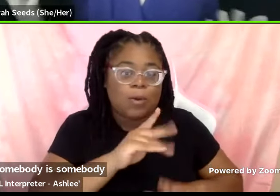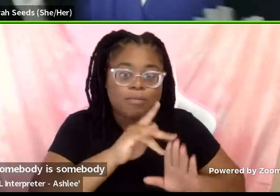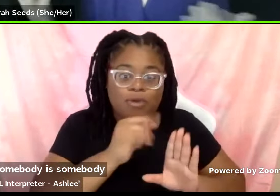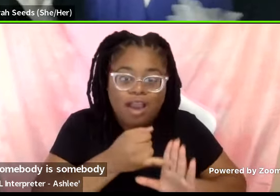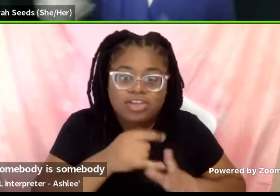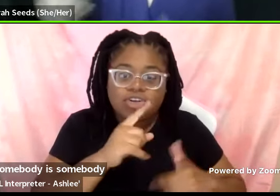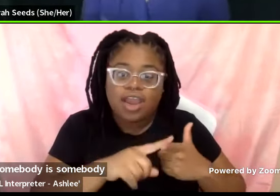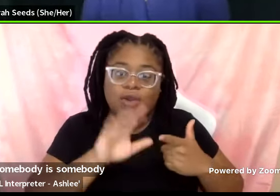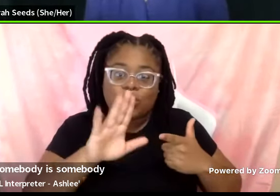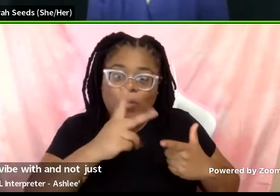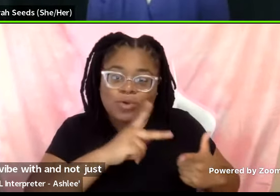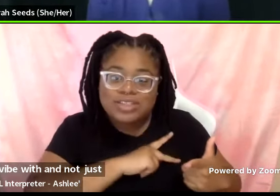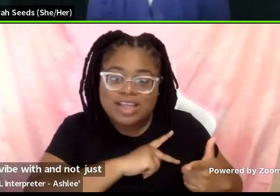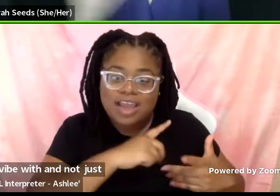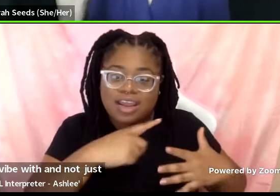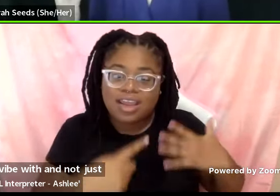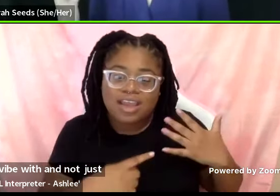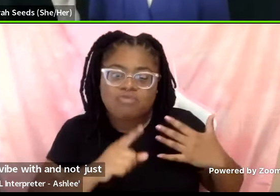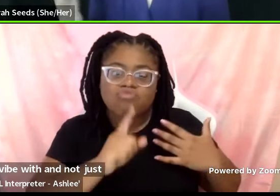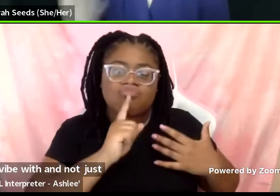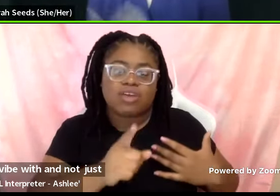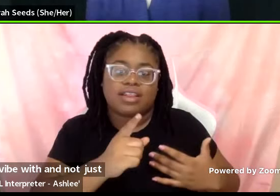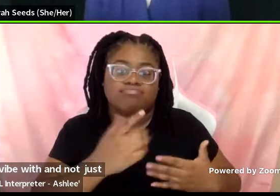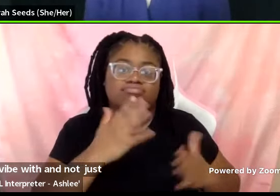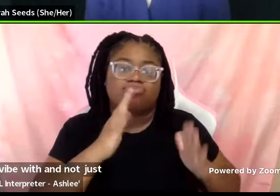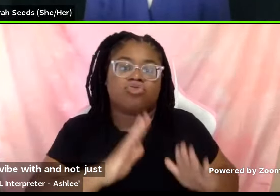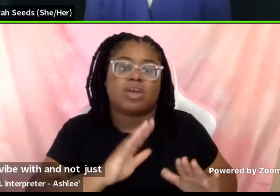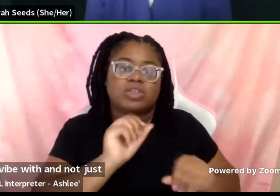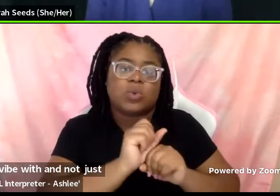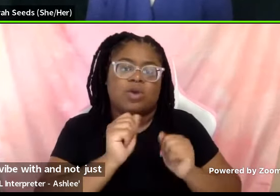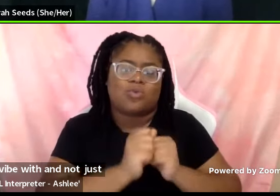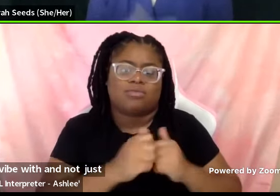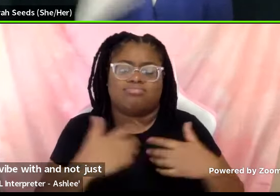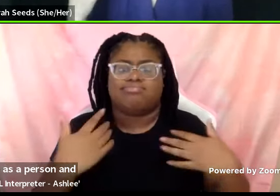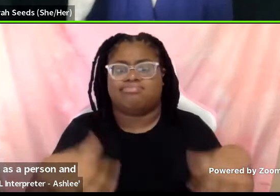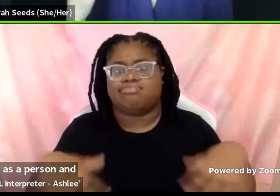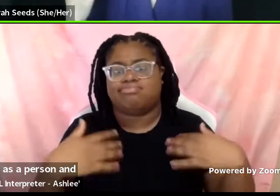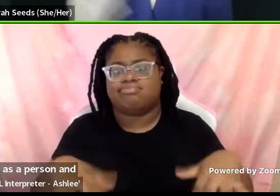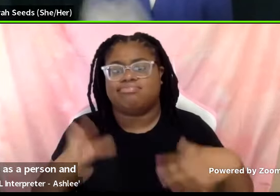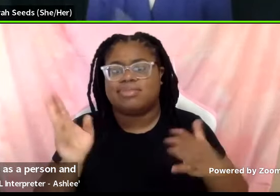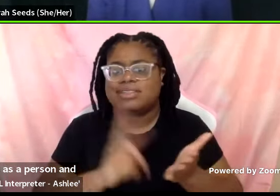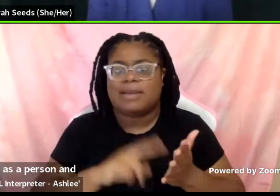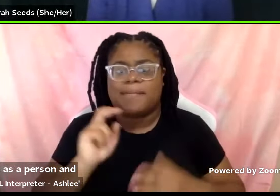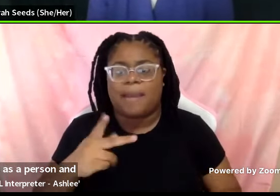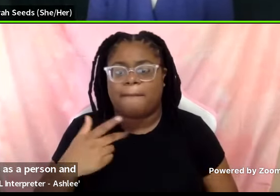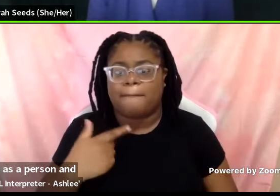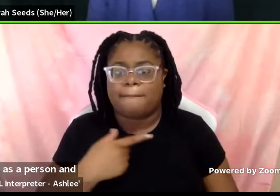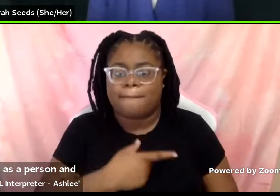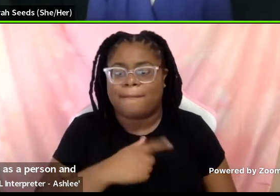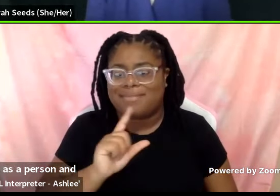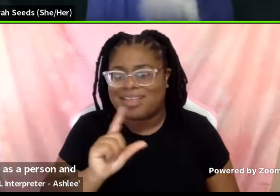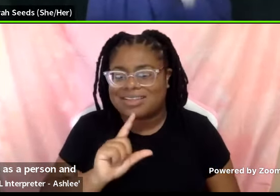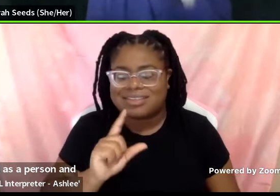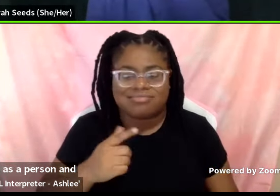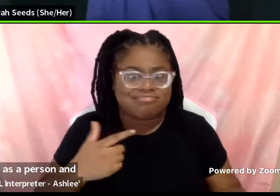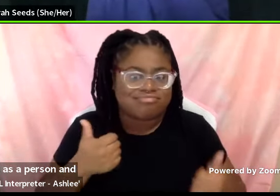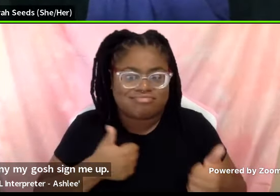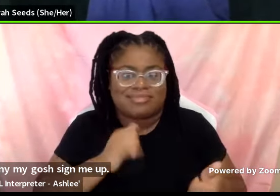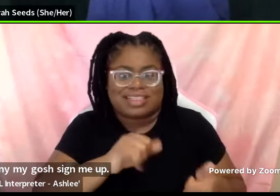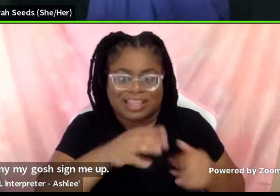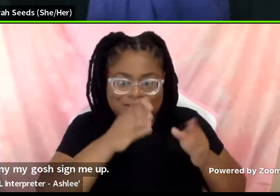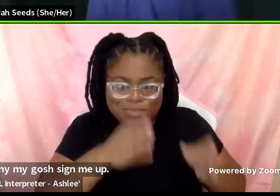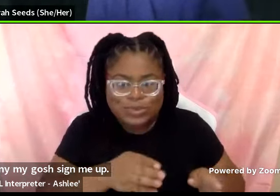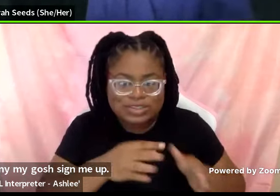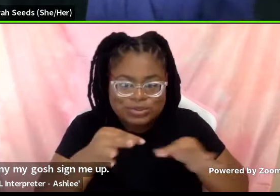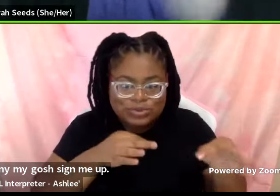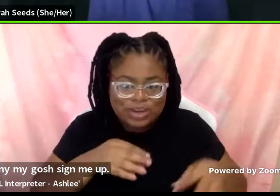as a person, you know, and is great to work with, oh my gosh, like sign me up. Like Lindsay was a no-brainer. That was the fastest I've